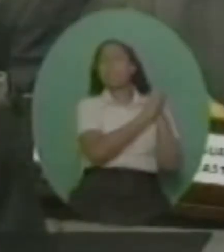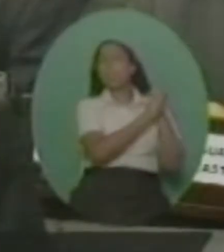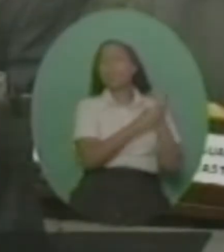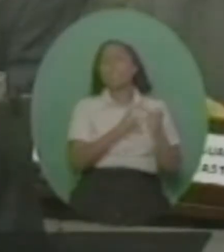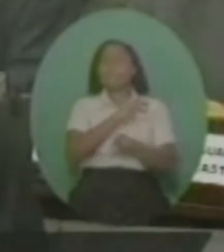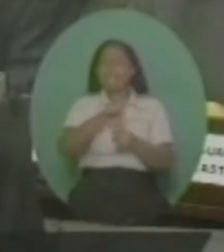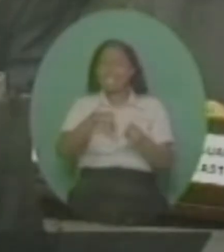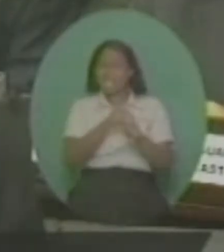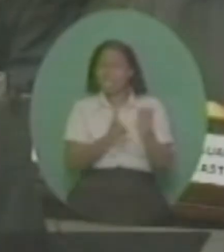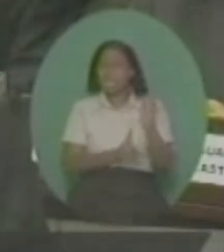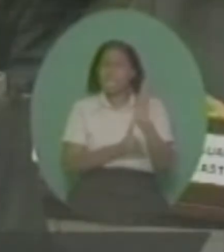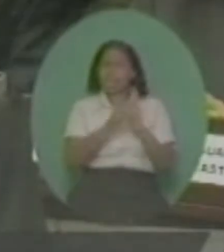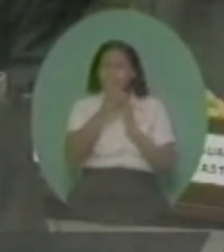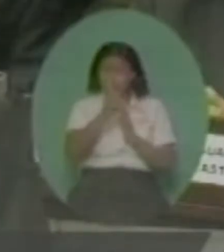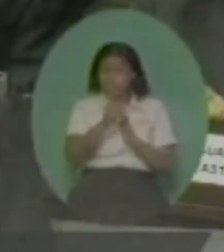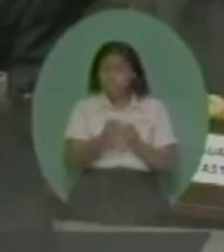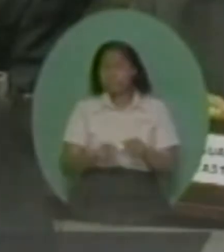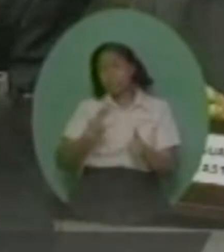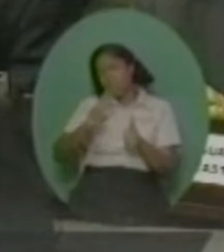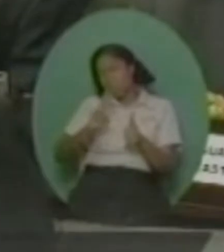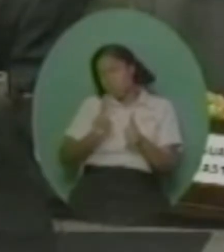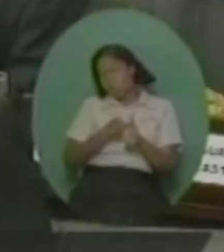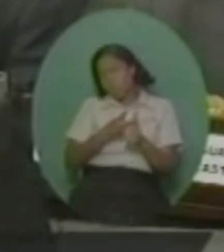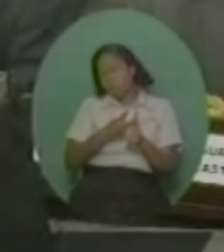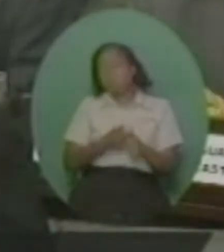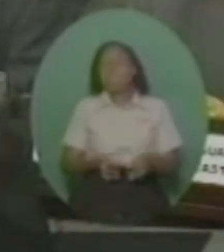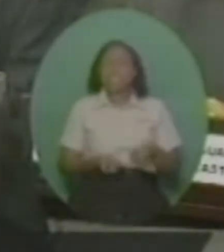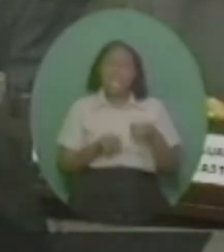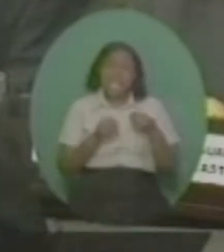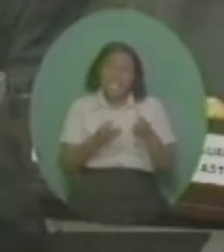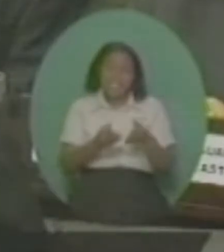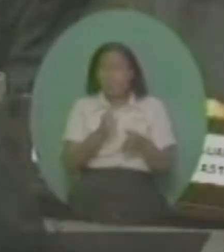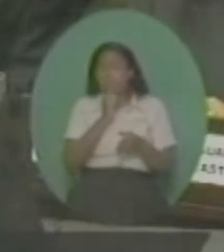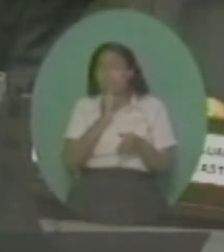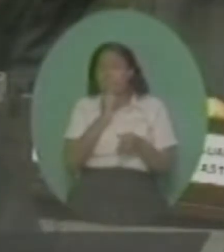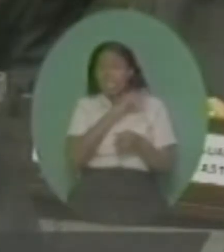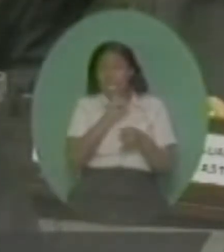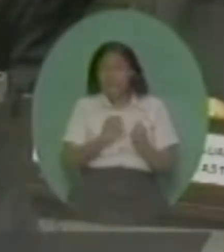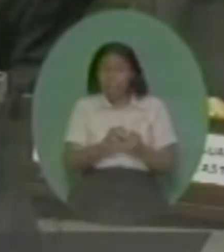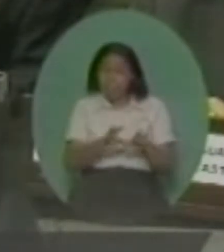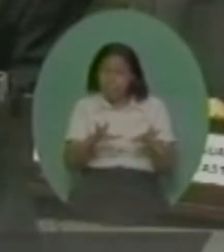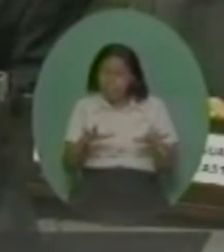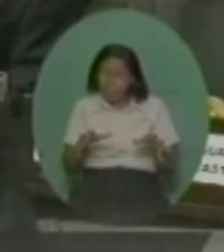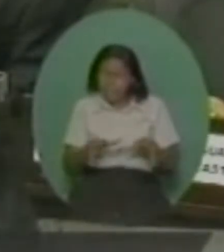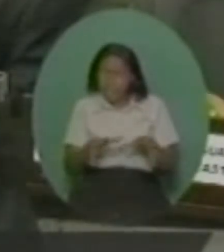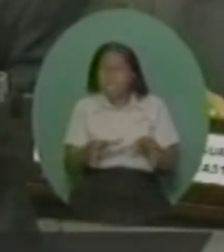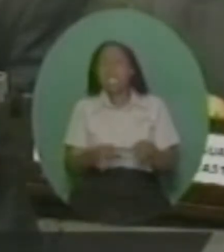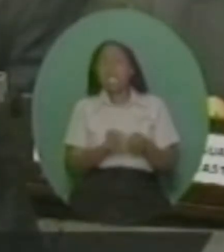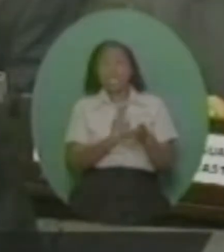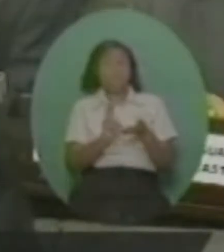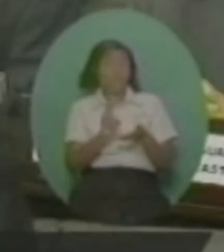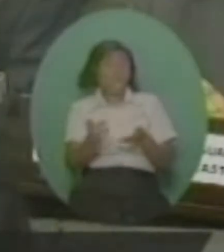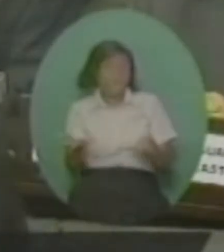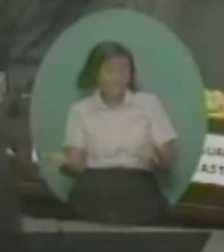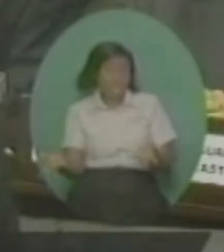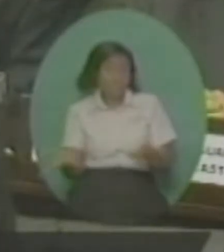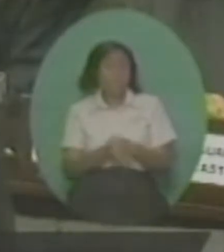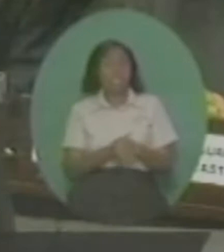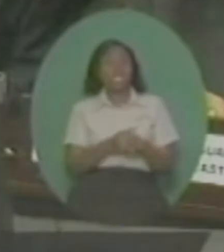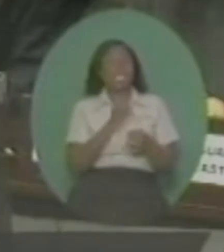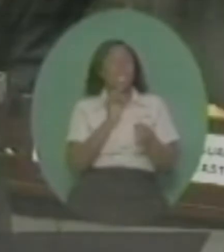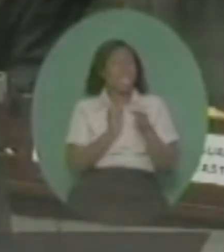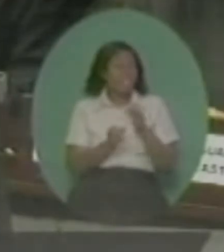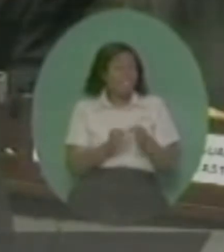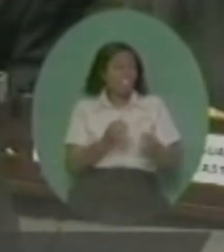undergraduate programs at both private and public institutions will be funded at varying rates based on their socio-economic